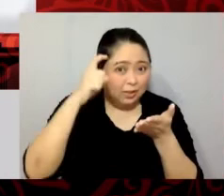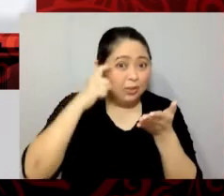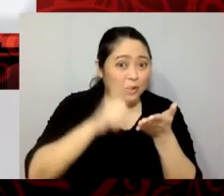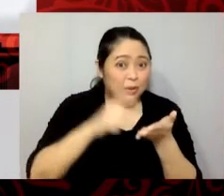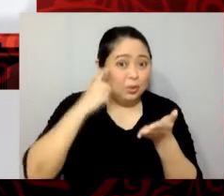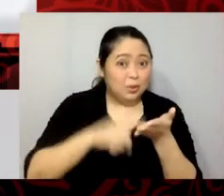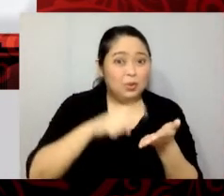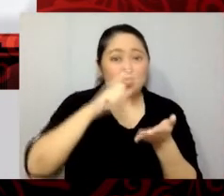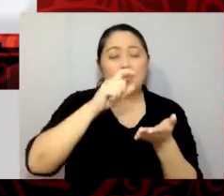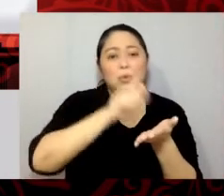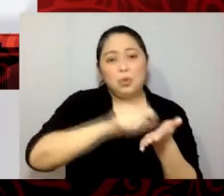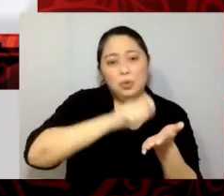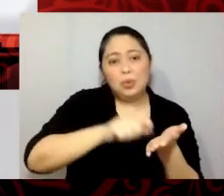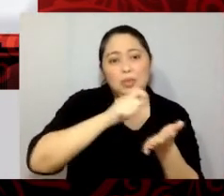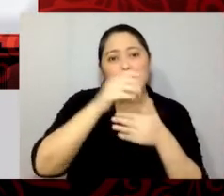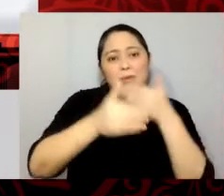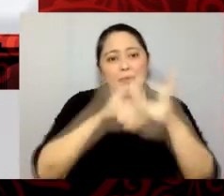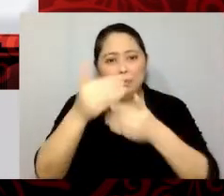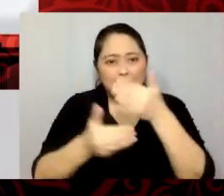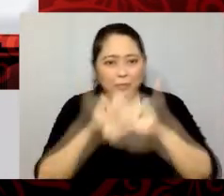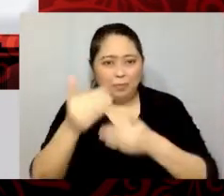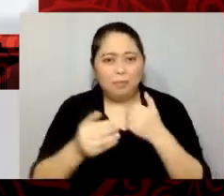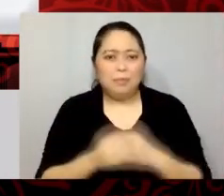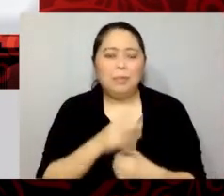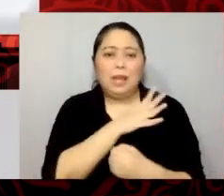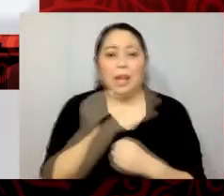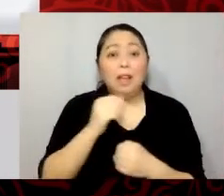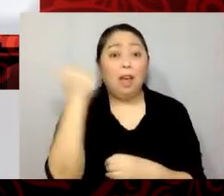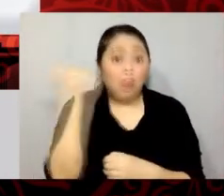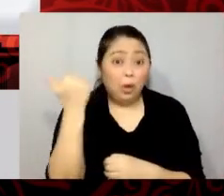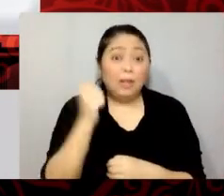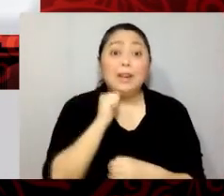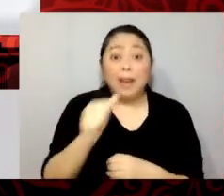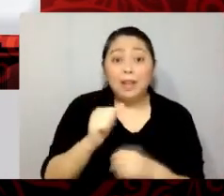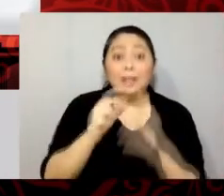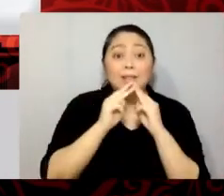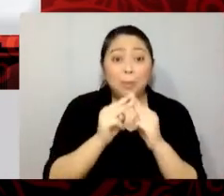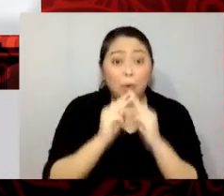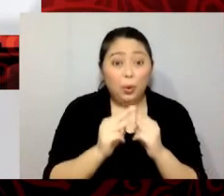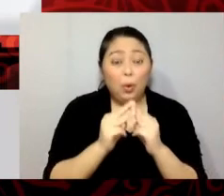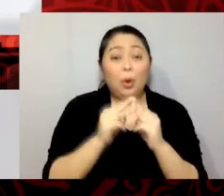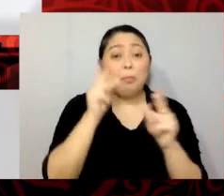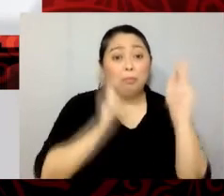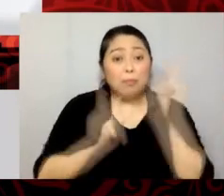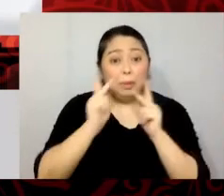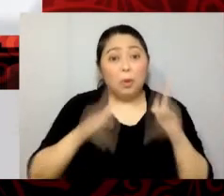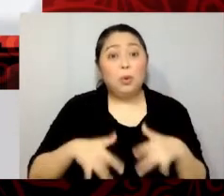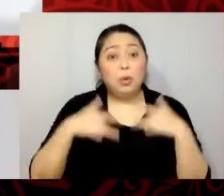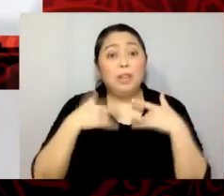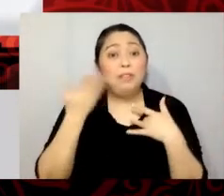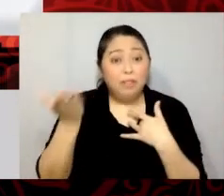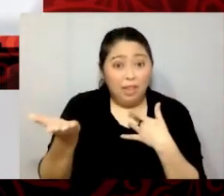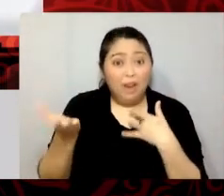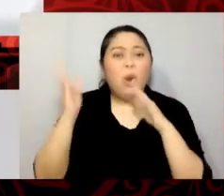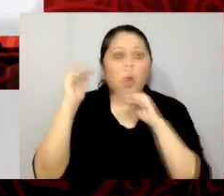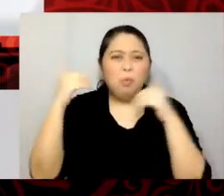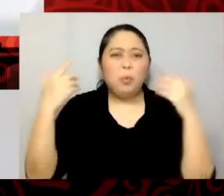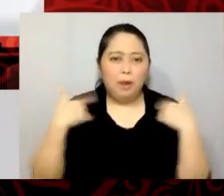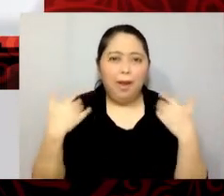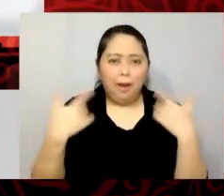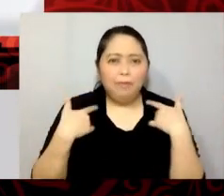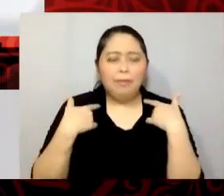better participation of the indigenous peoples and non-Moro settlers in the efforts of the Bangsamoro Youth Commission, as well